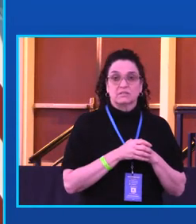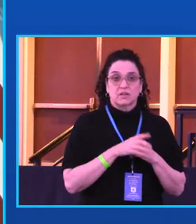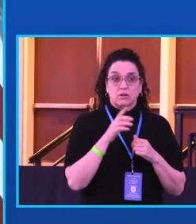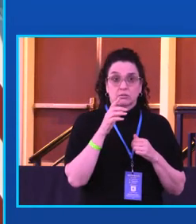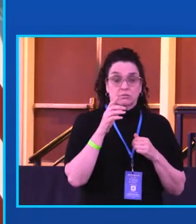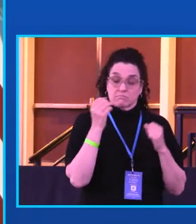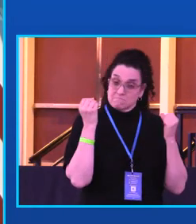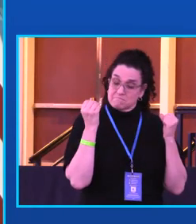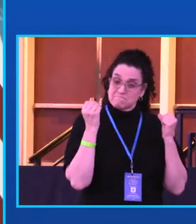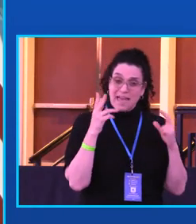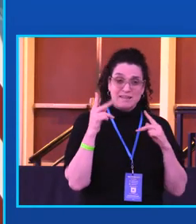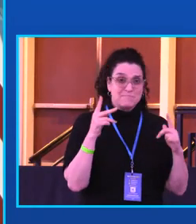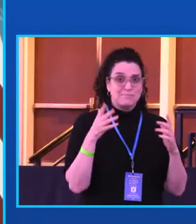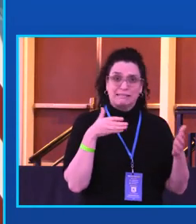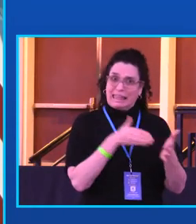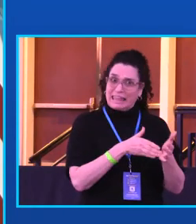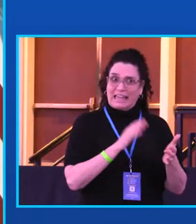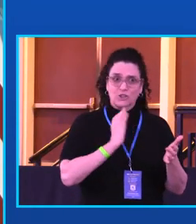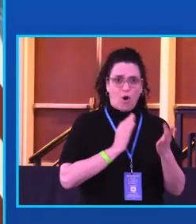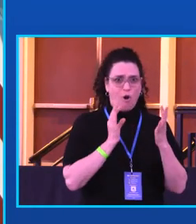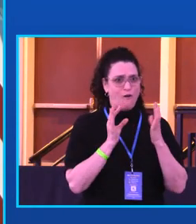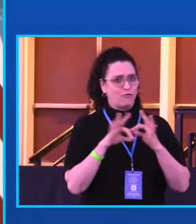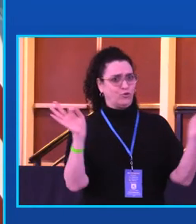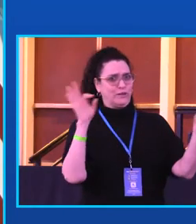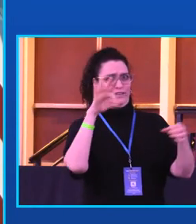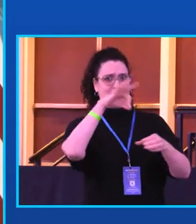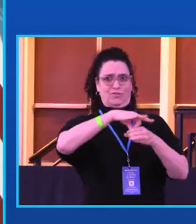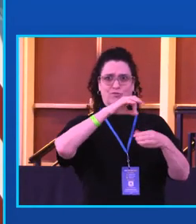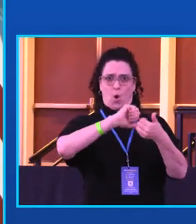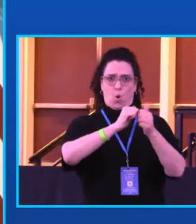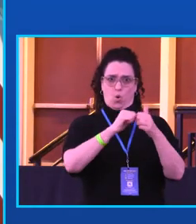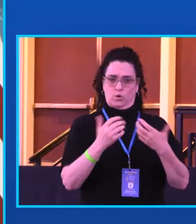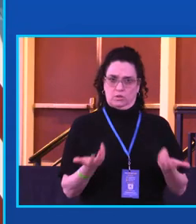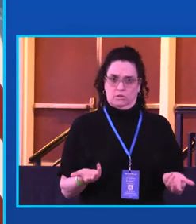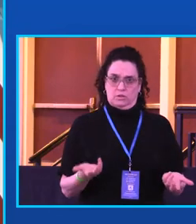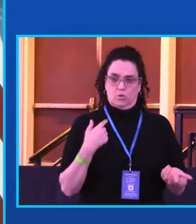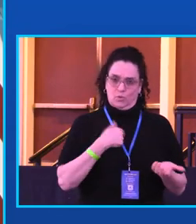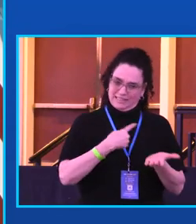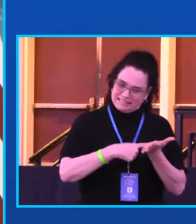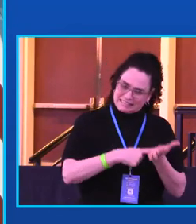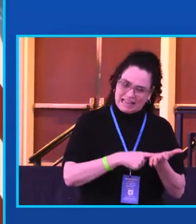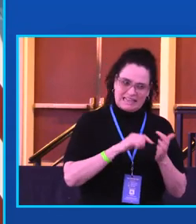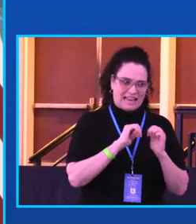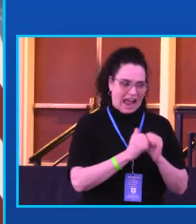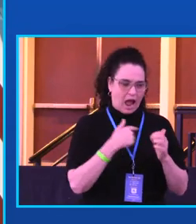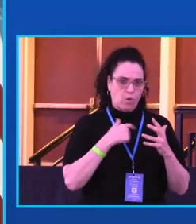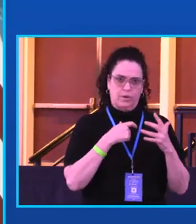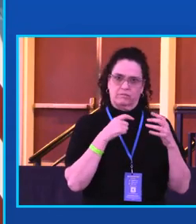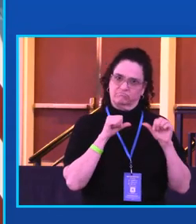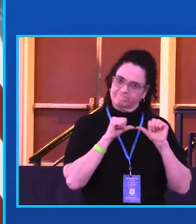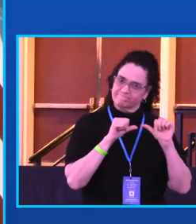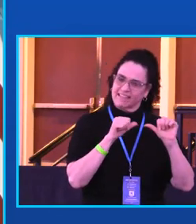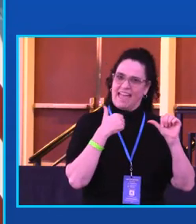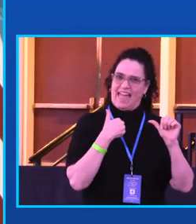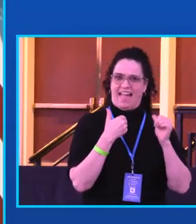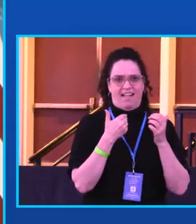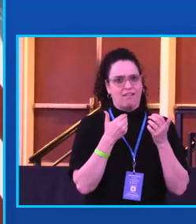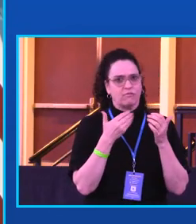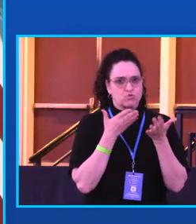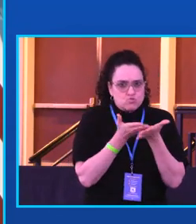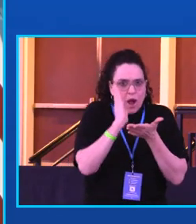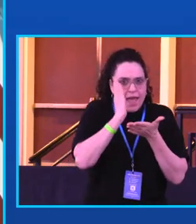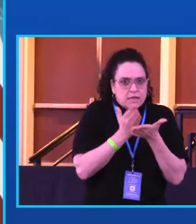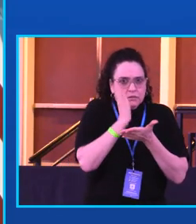to vote. And we have talked about what we must do, us as leaders, all of us, understanding